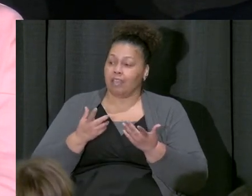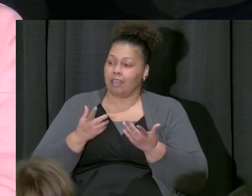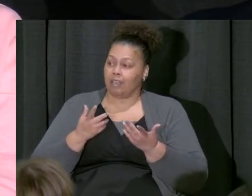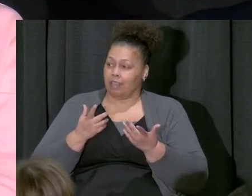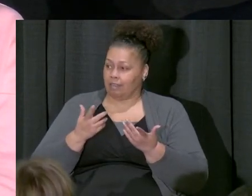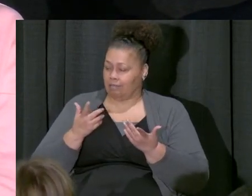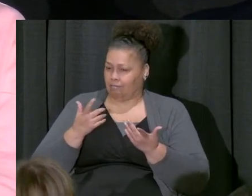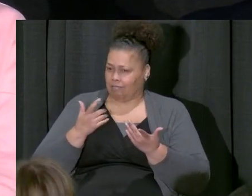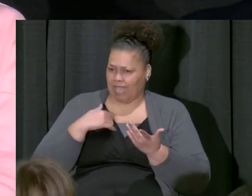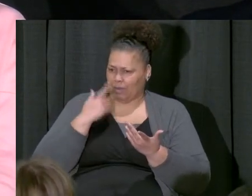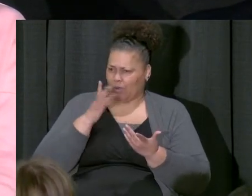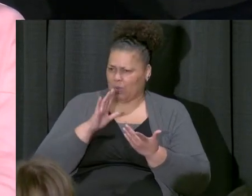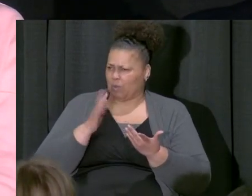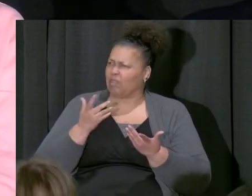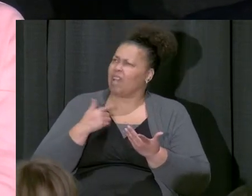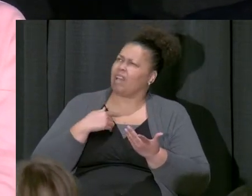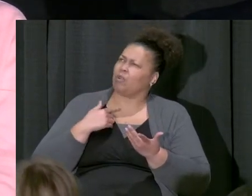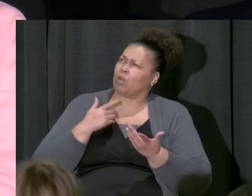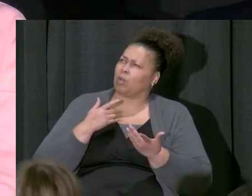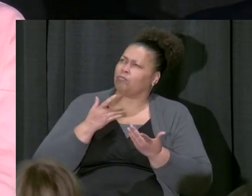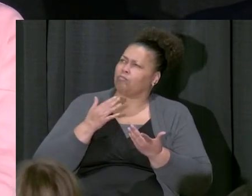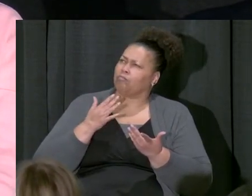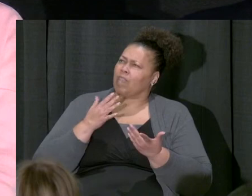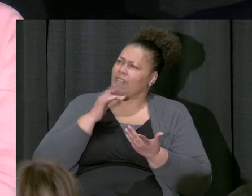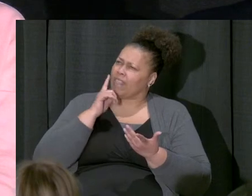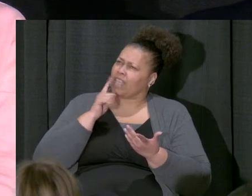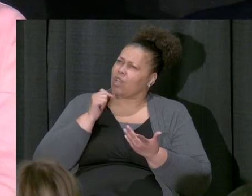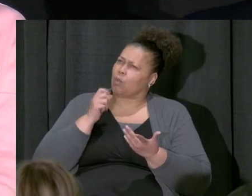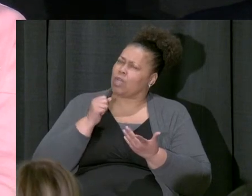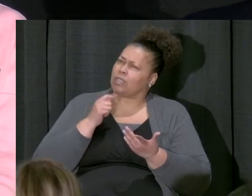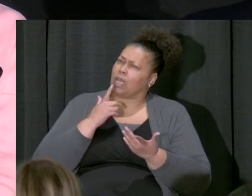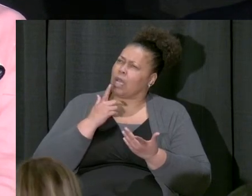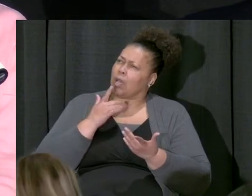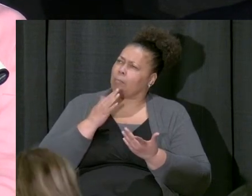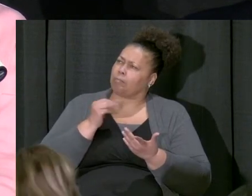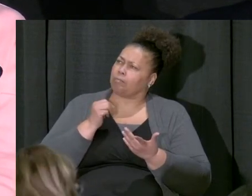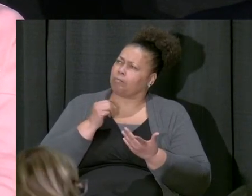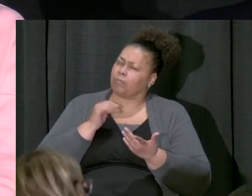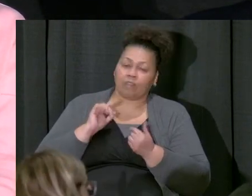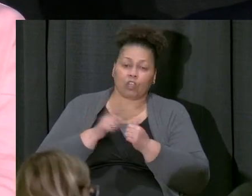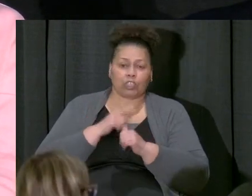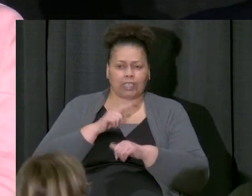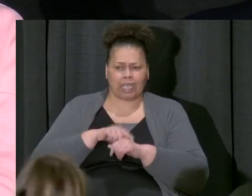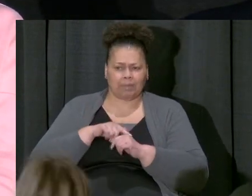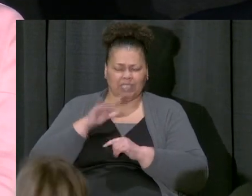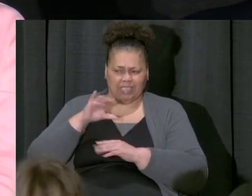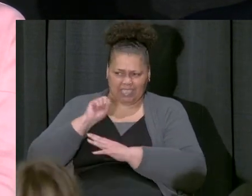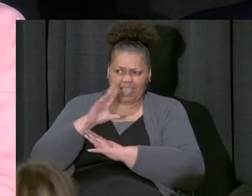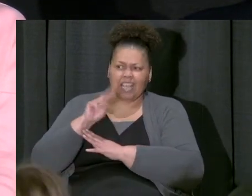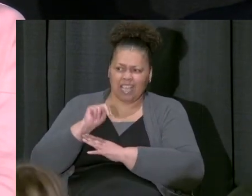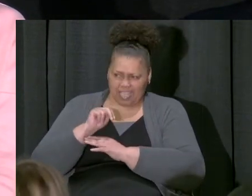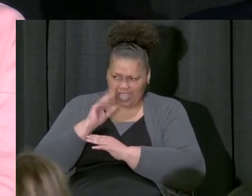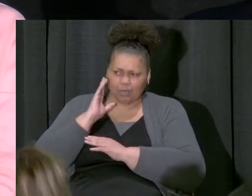attending the CSUN. I think it was the first CSUN experience was the end of